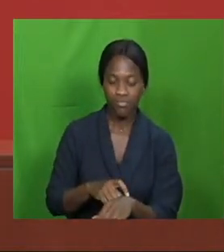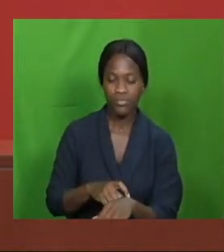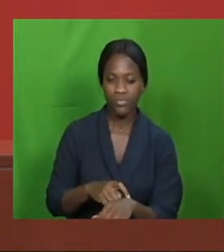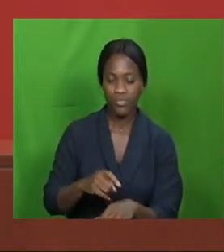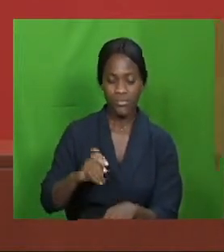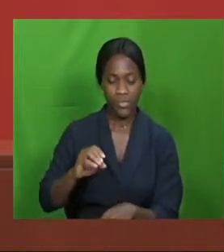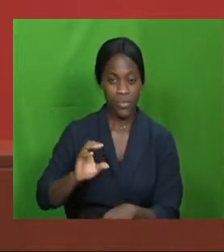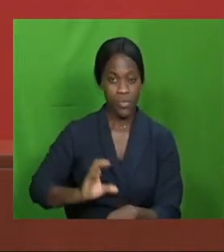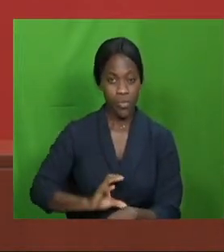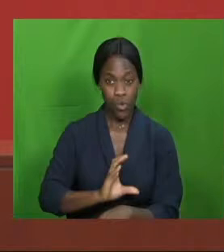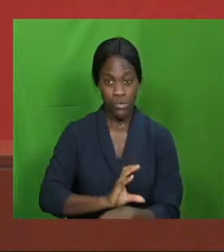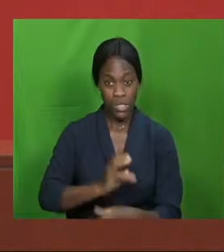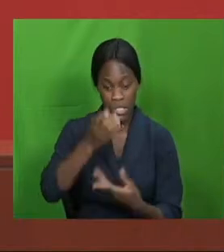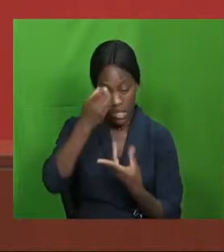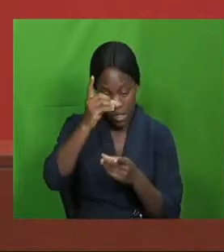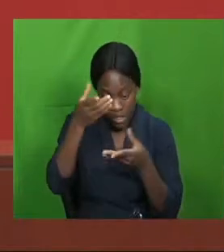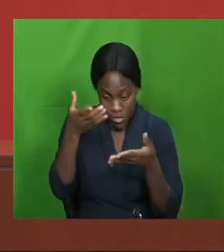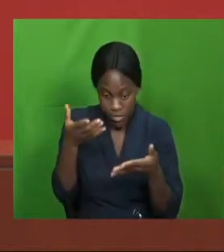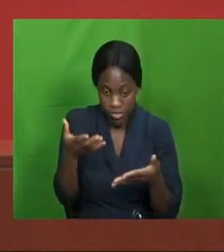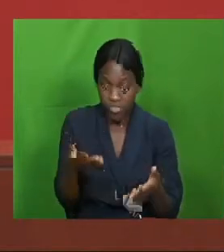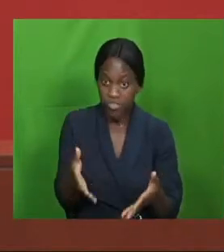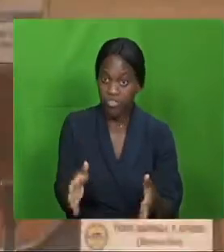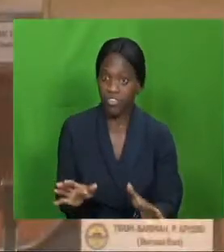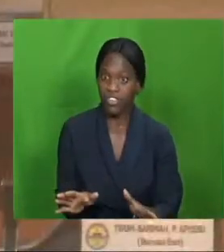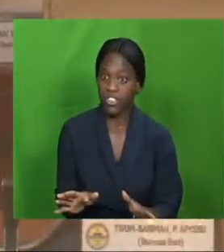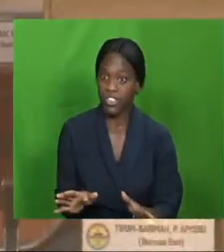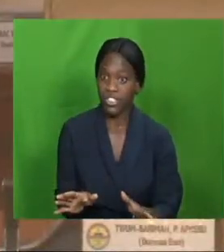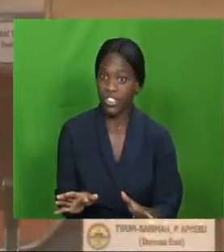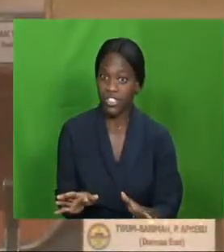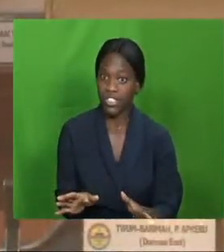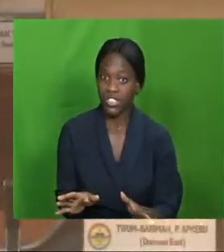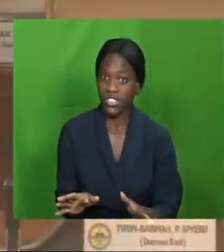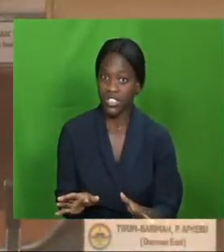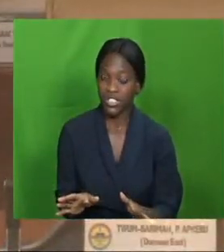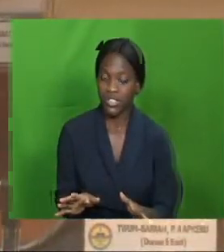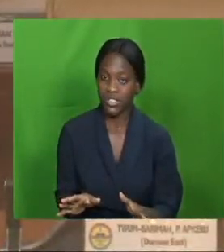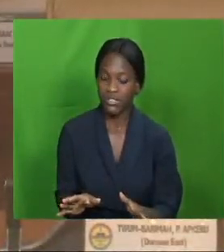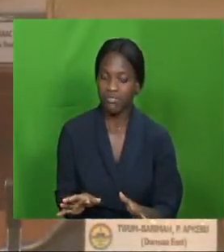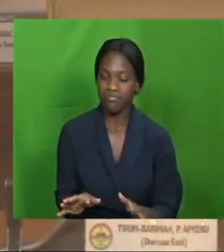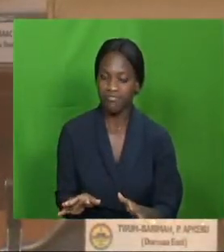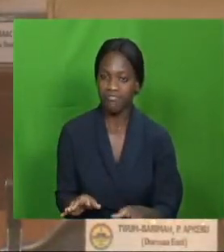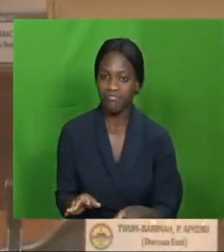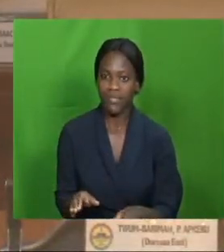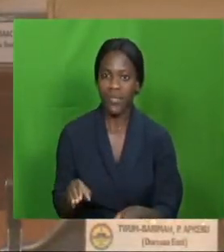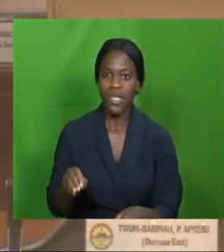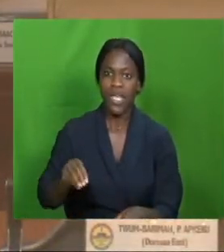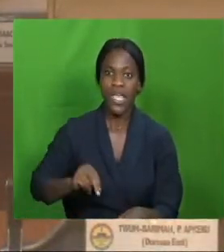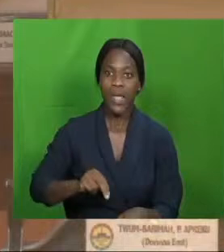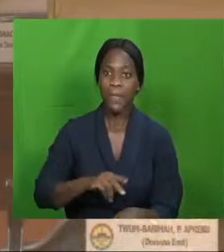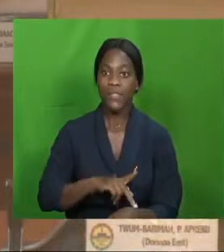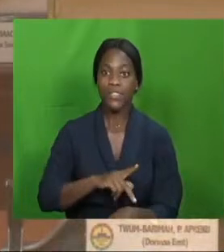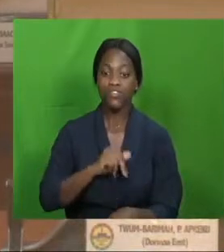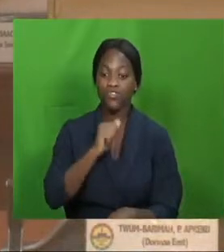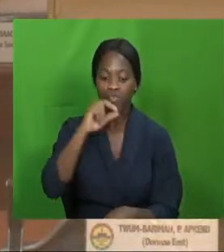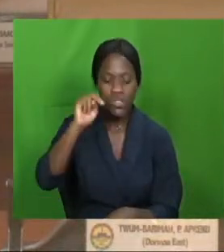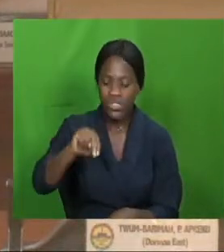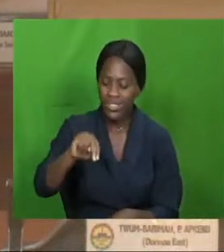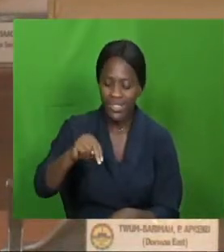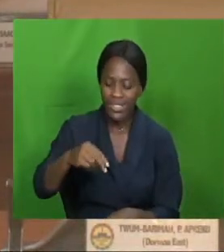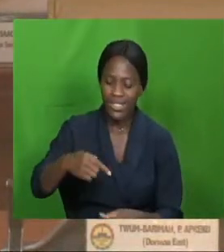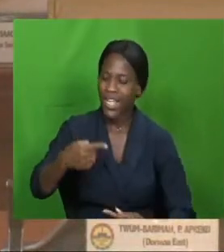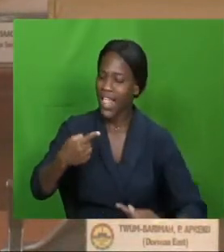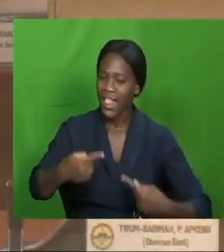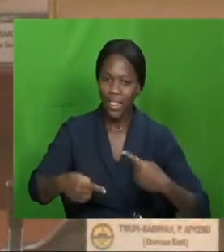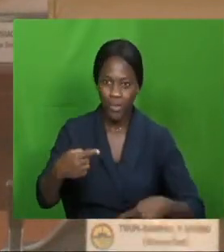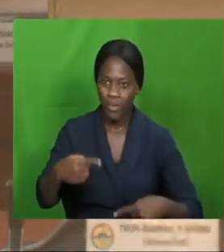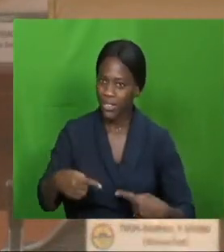committee, this House becomes functus officio. The Honourable Majority Leader cited, among